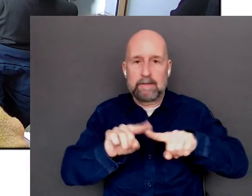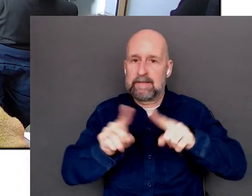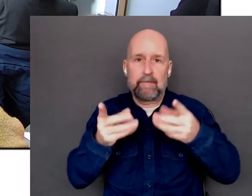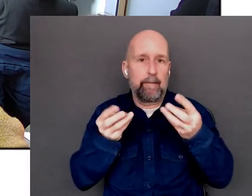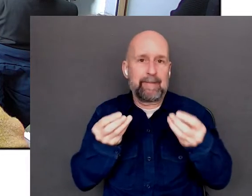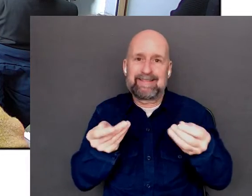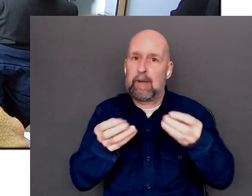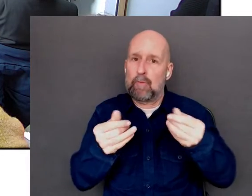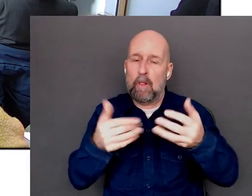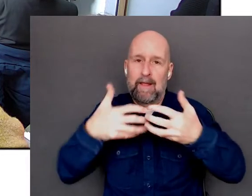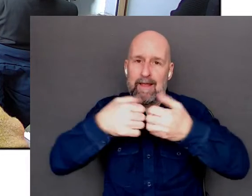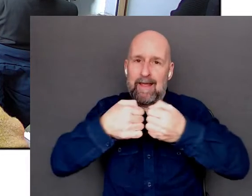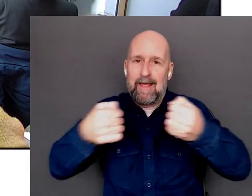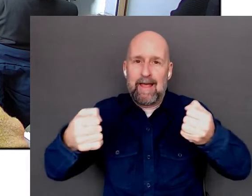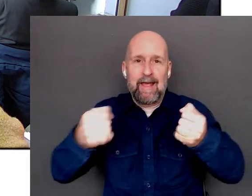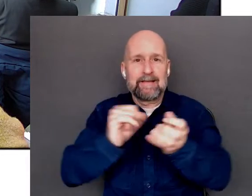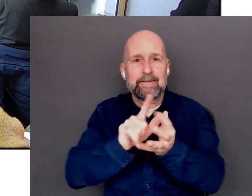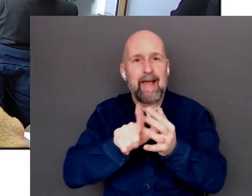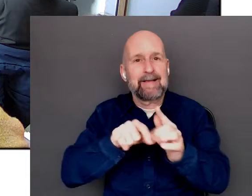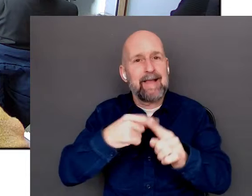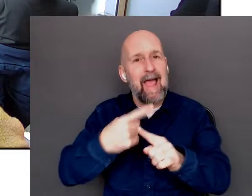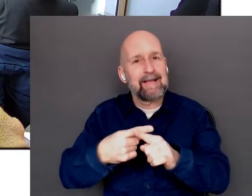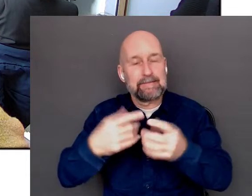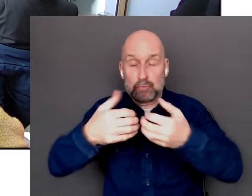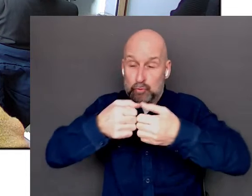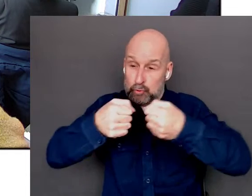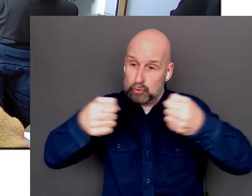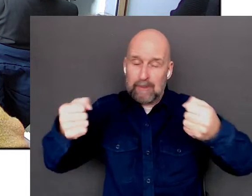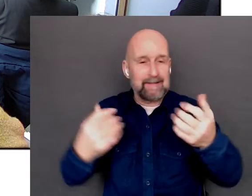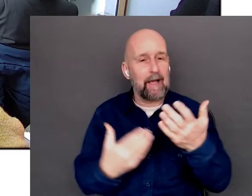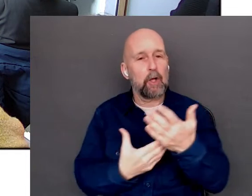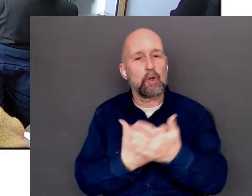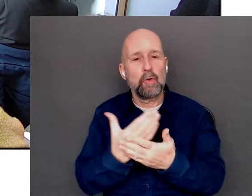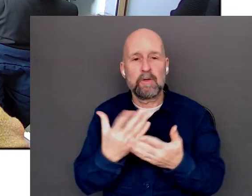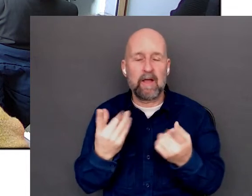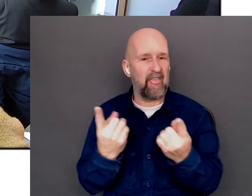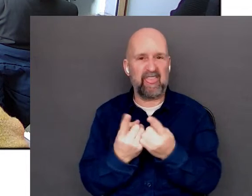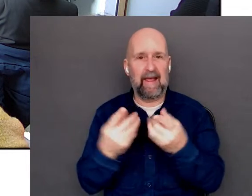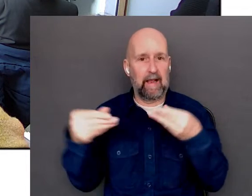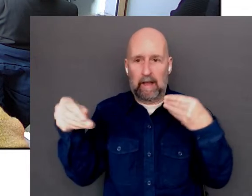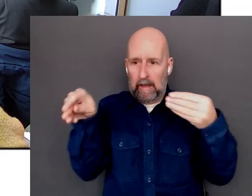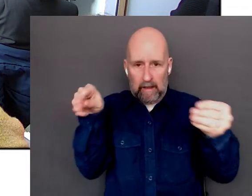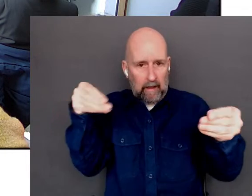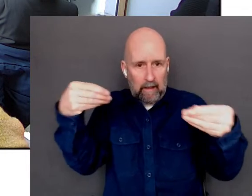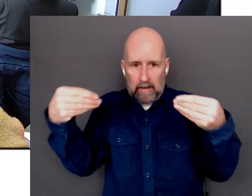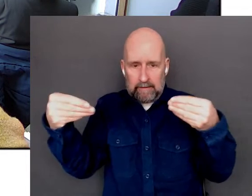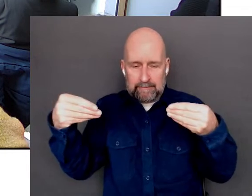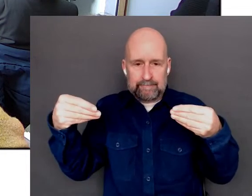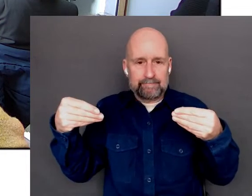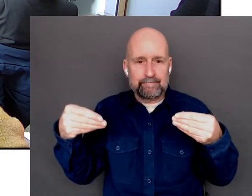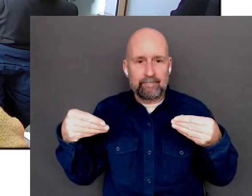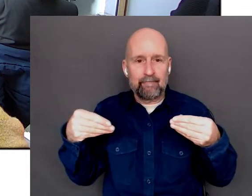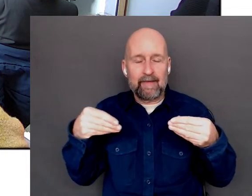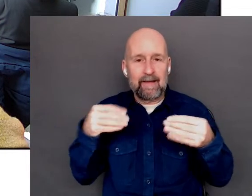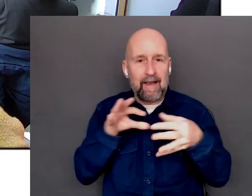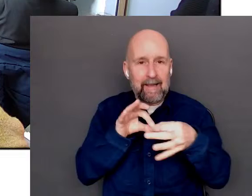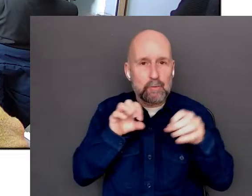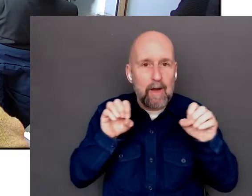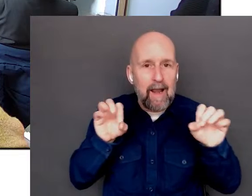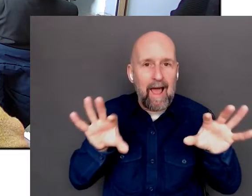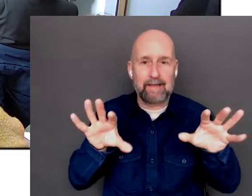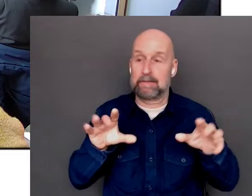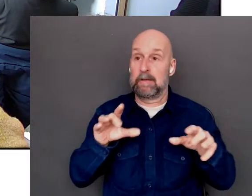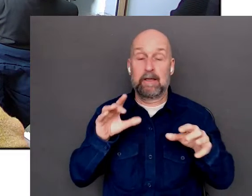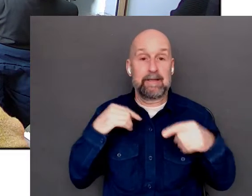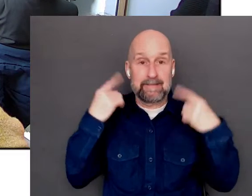it as a new type of thing that. So it's not anymore about light or sound, which is also important